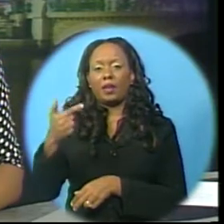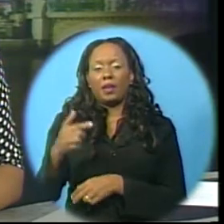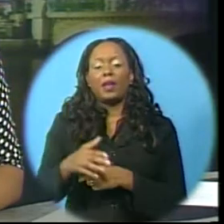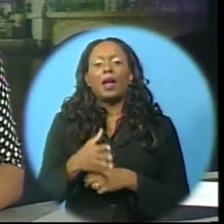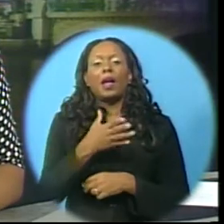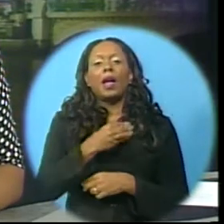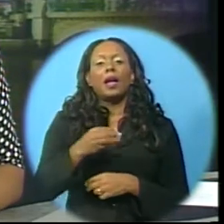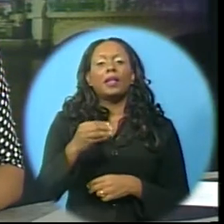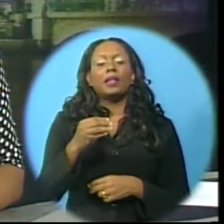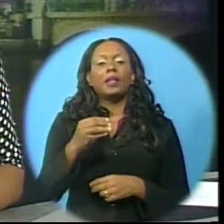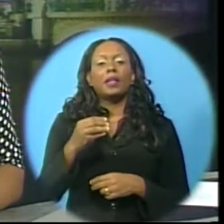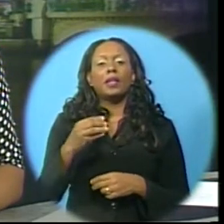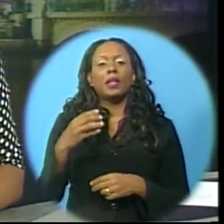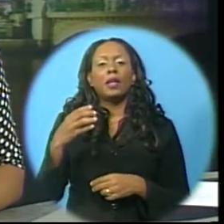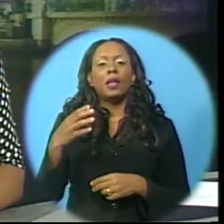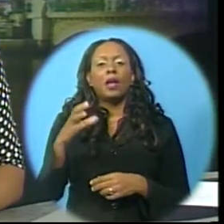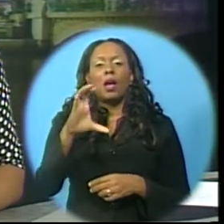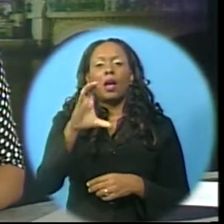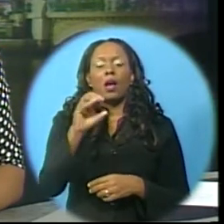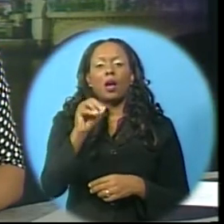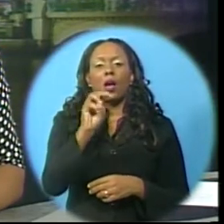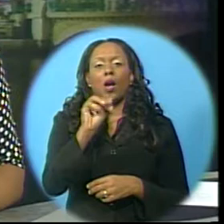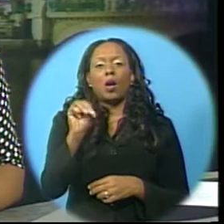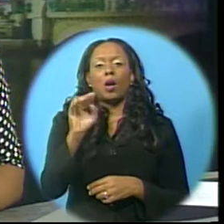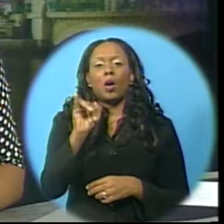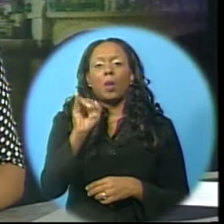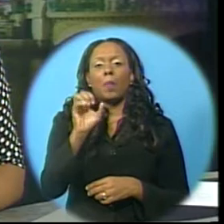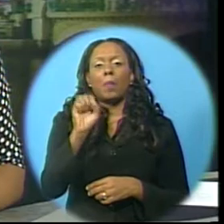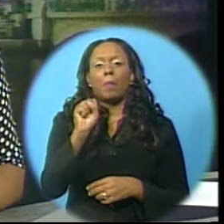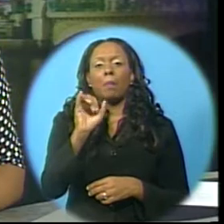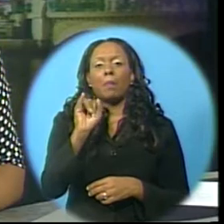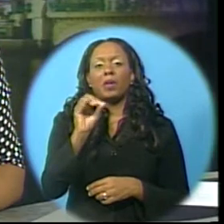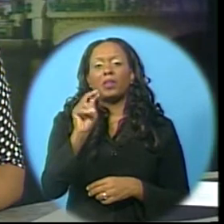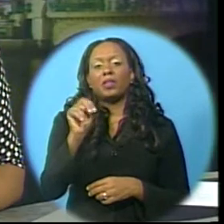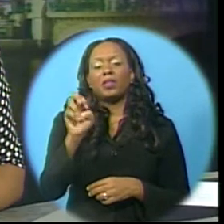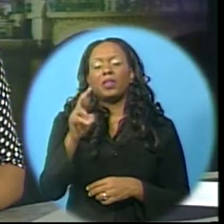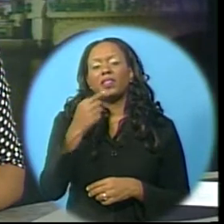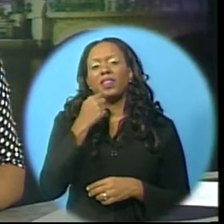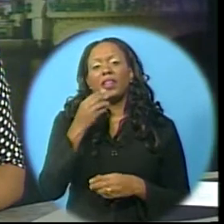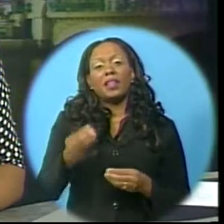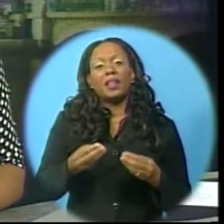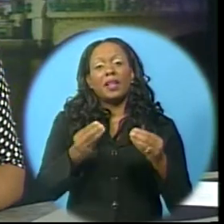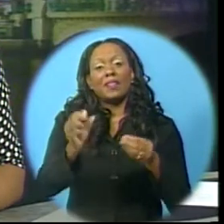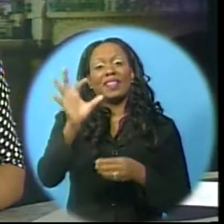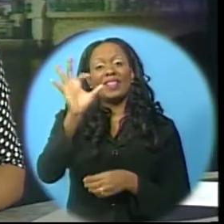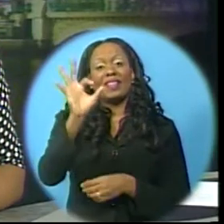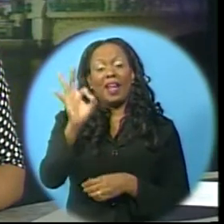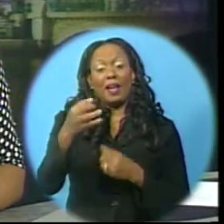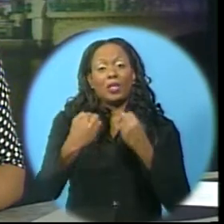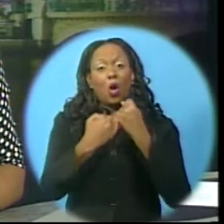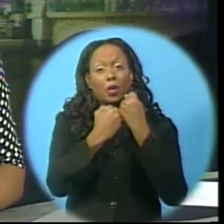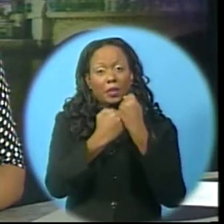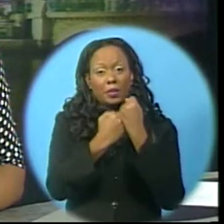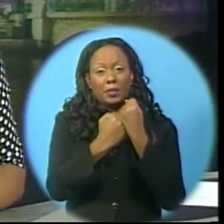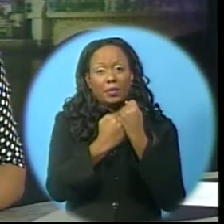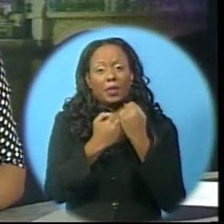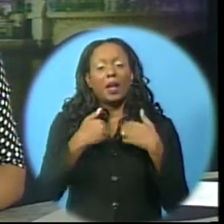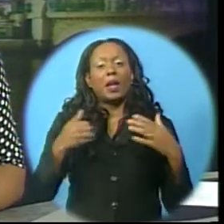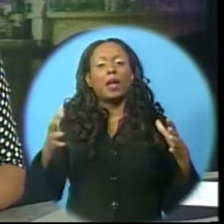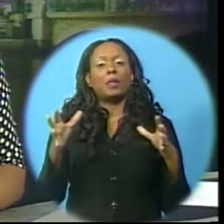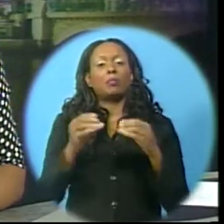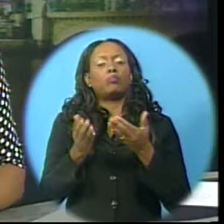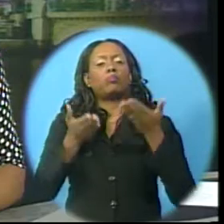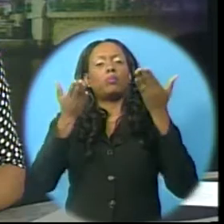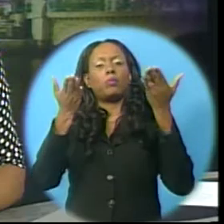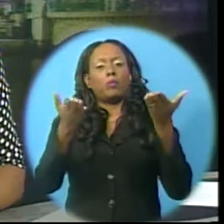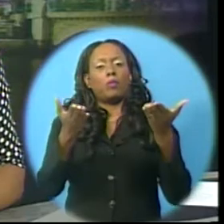Victoria Dean, who says 9 scholarships were given out this year. She was speaking to the media following a presentation with this year's winners at the